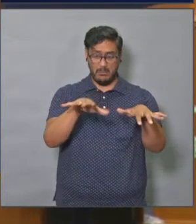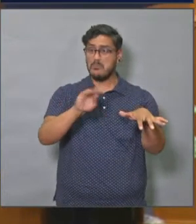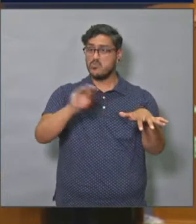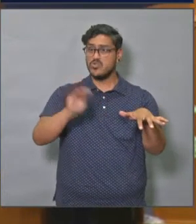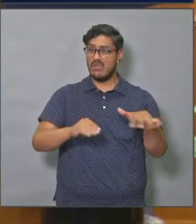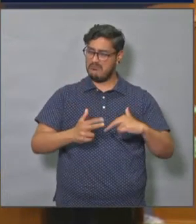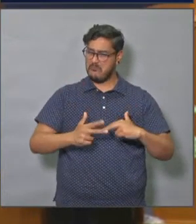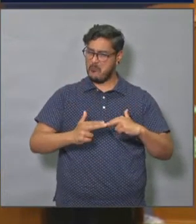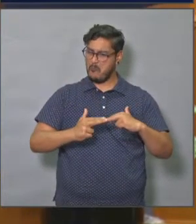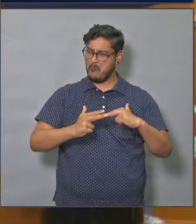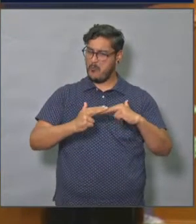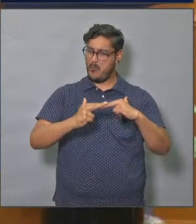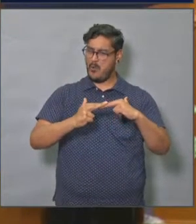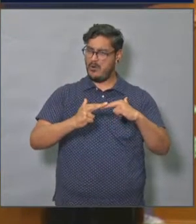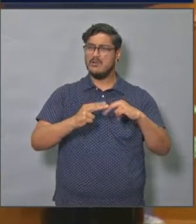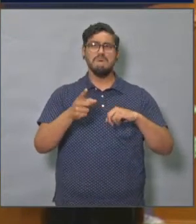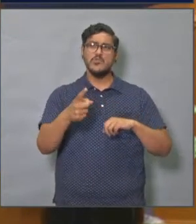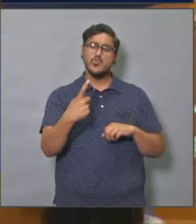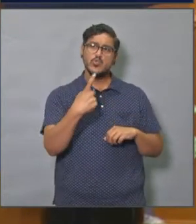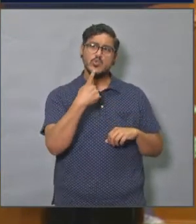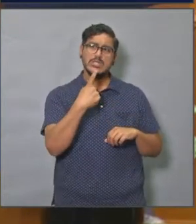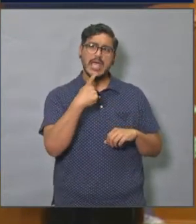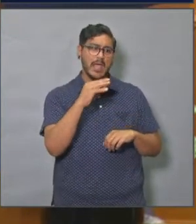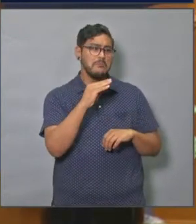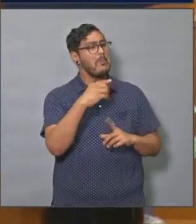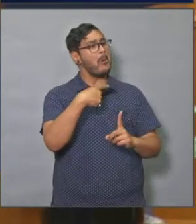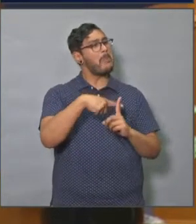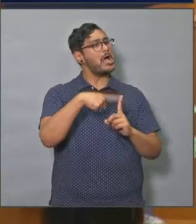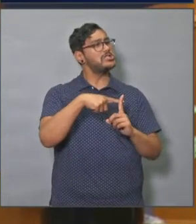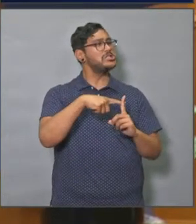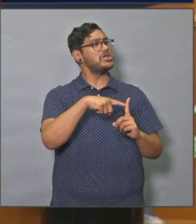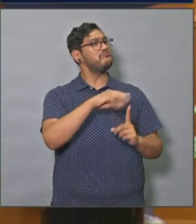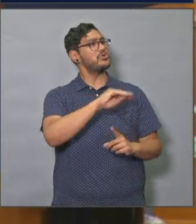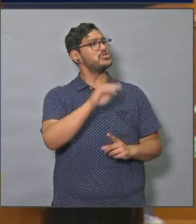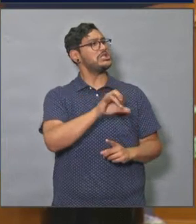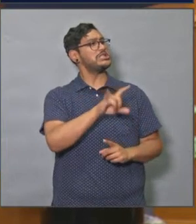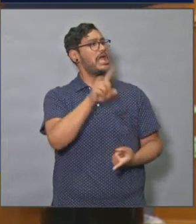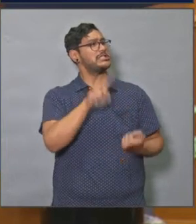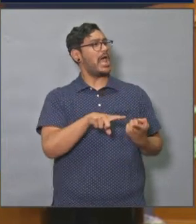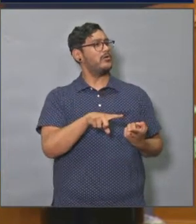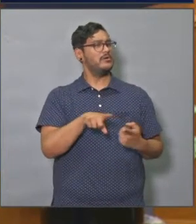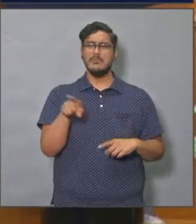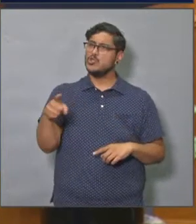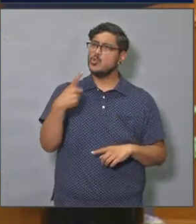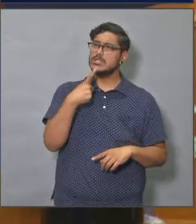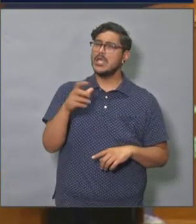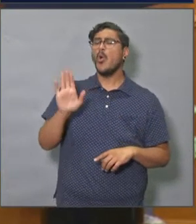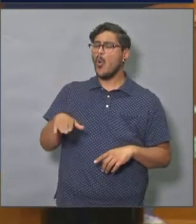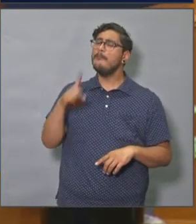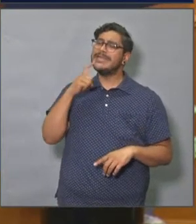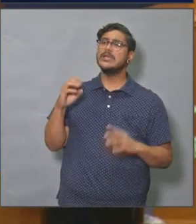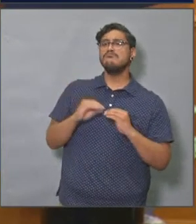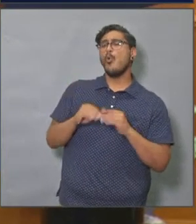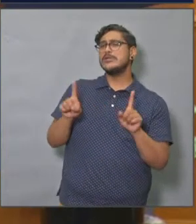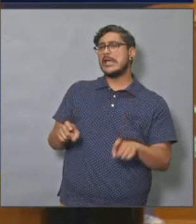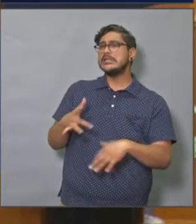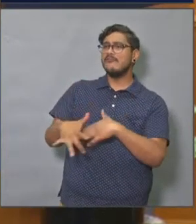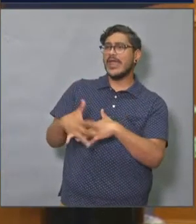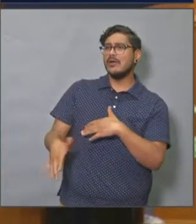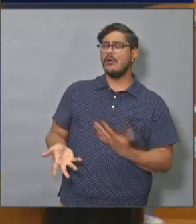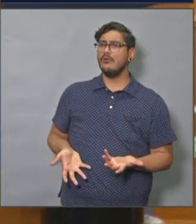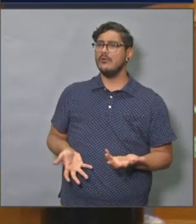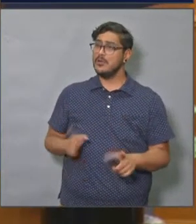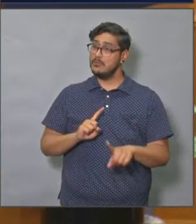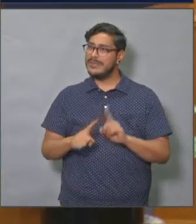when you point to the positivity rate being down, you also say, well, that's because we're doing more testing. So, and with